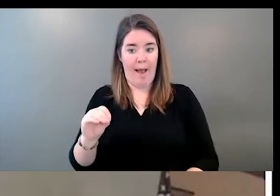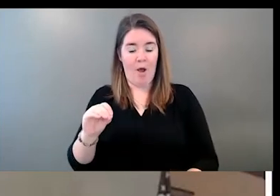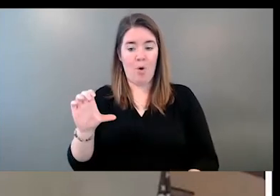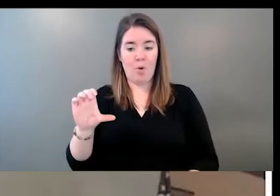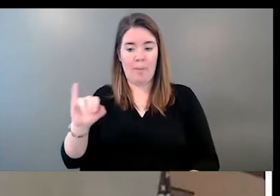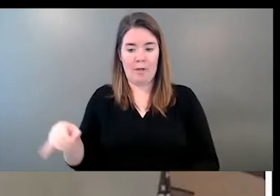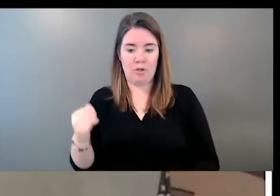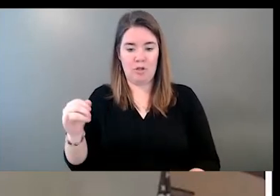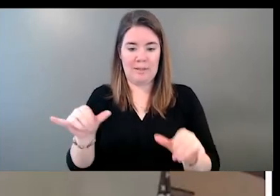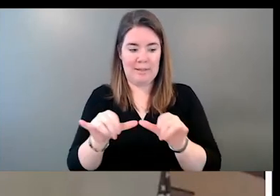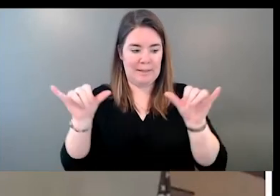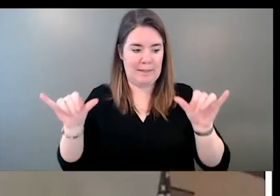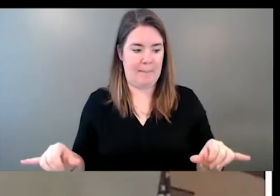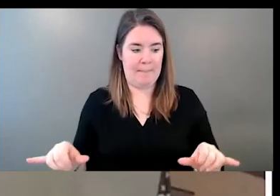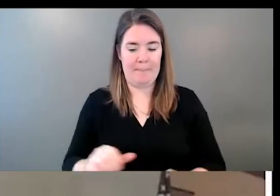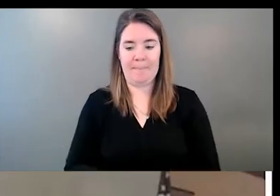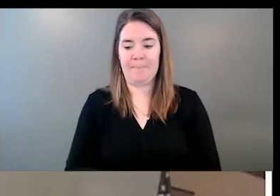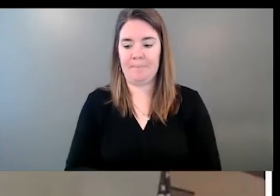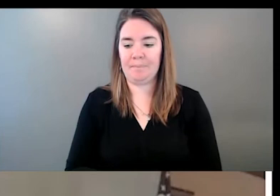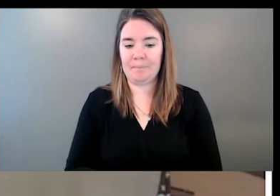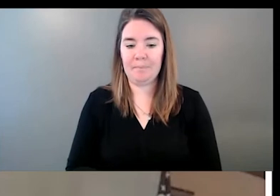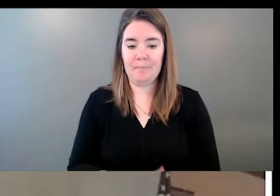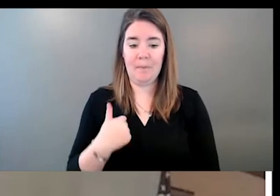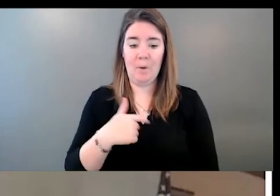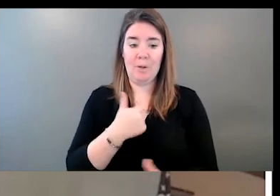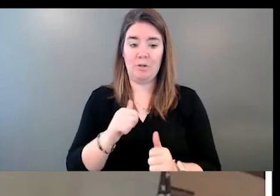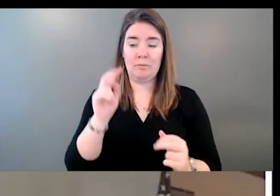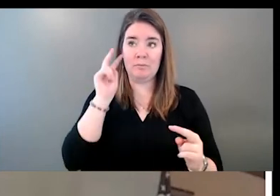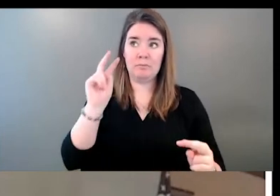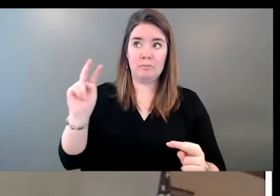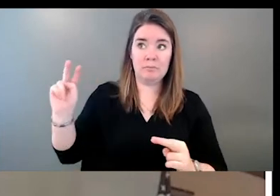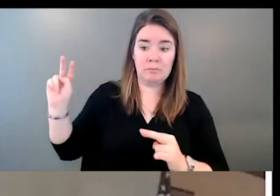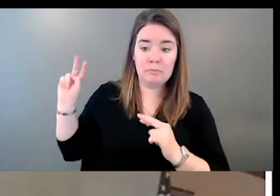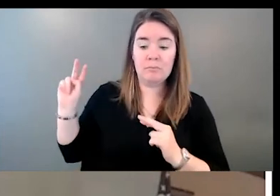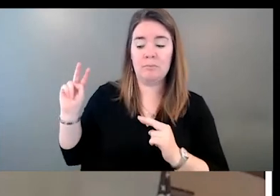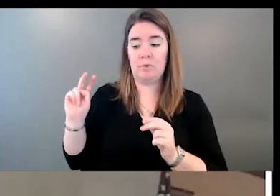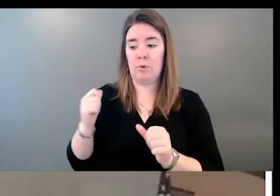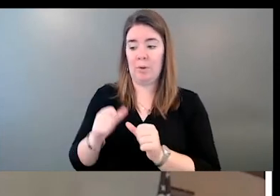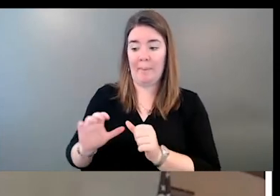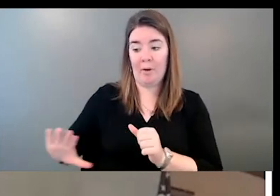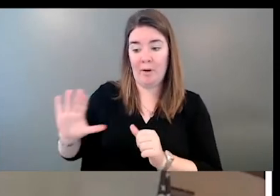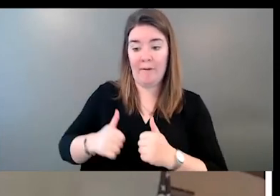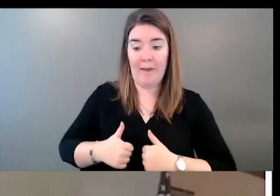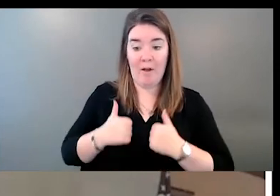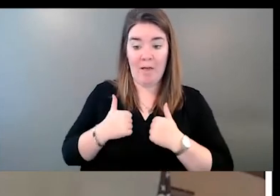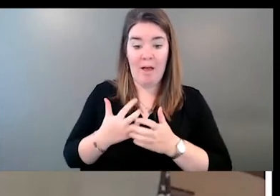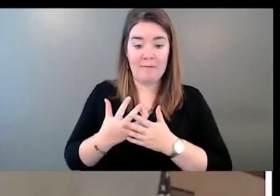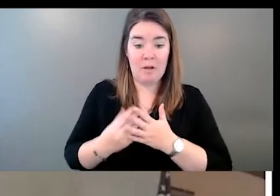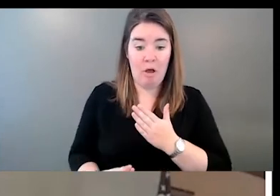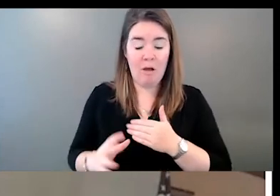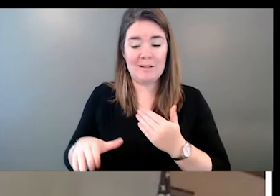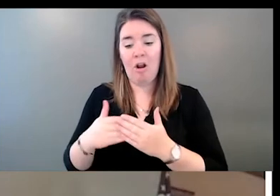ODVN stands today in remembrance of the lives lost to domestic violence and the families and communities mourning those